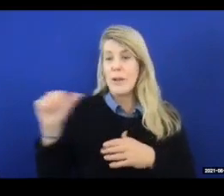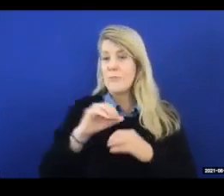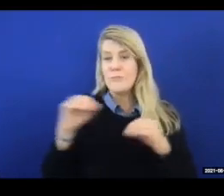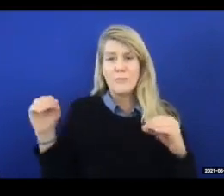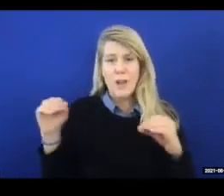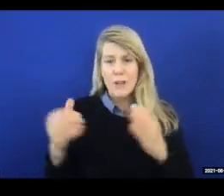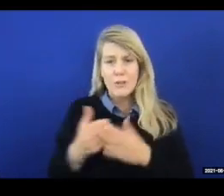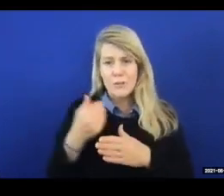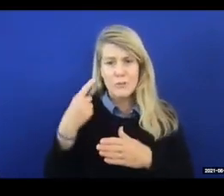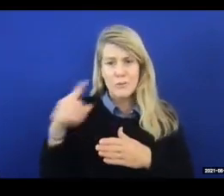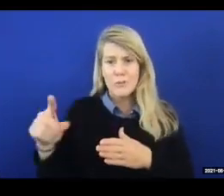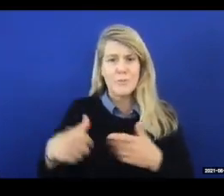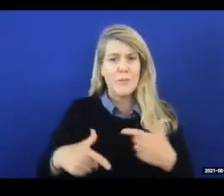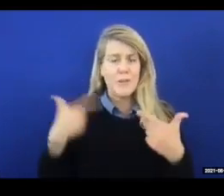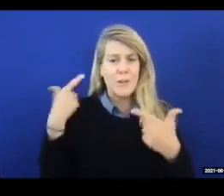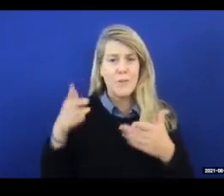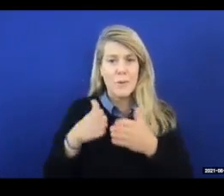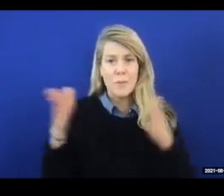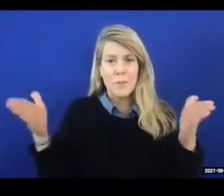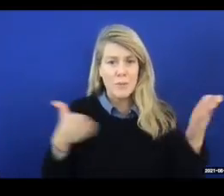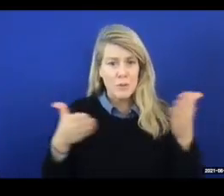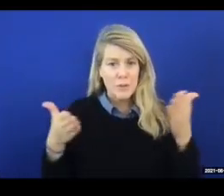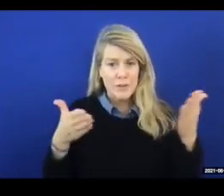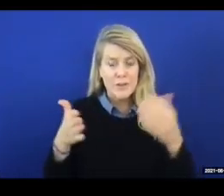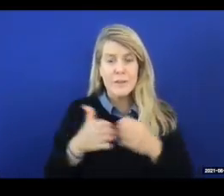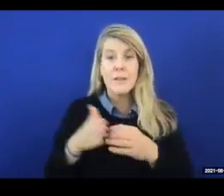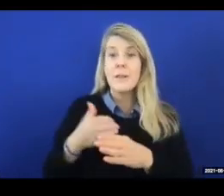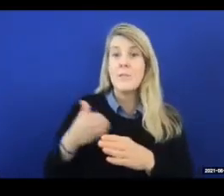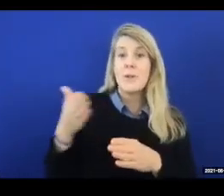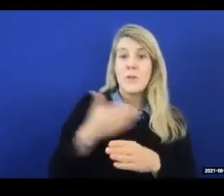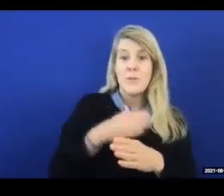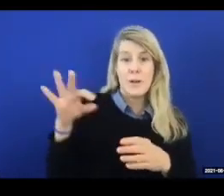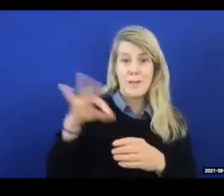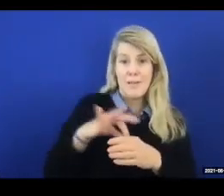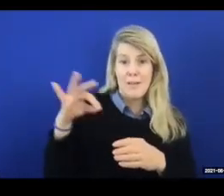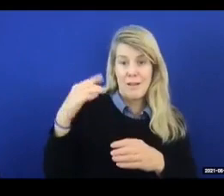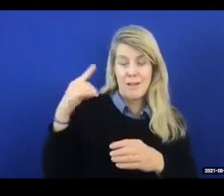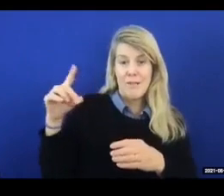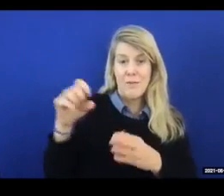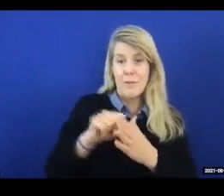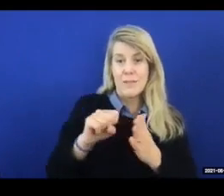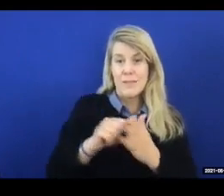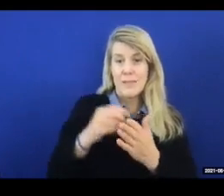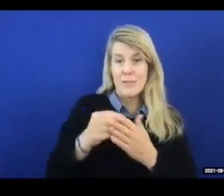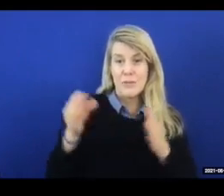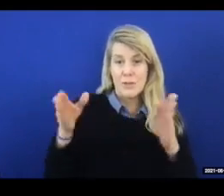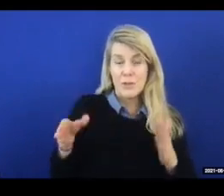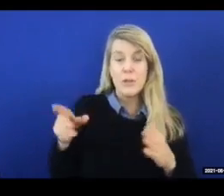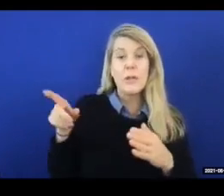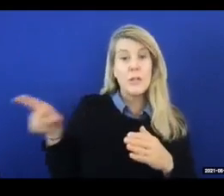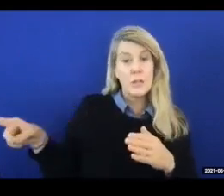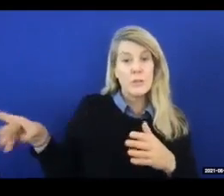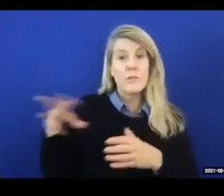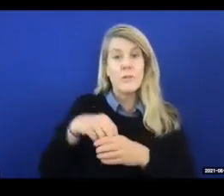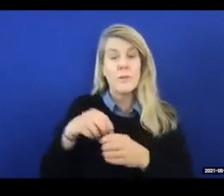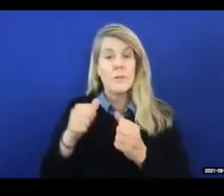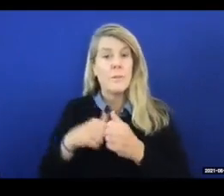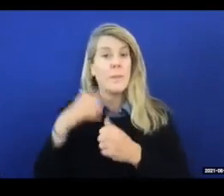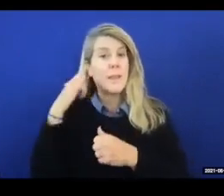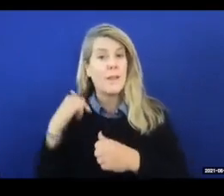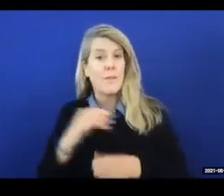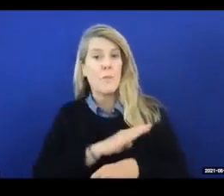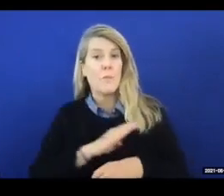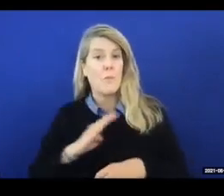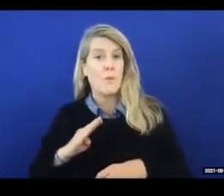the life of public service. Before being elected state treasurer, she was an elected member of the